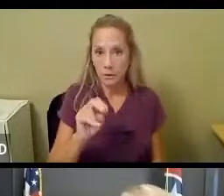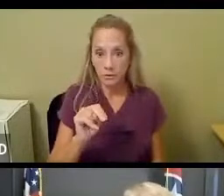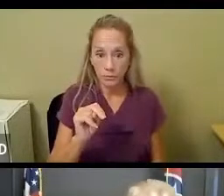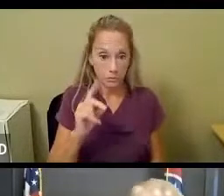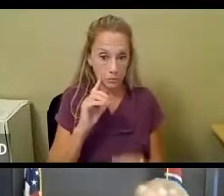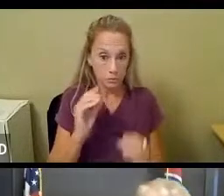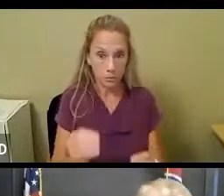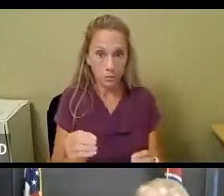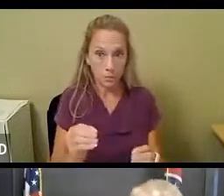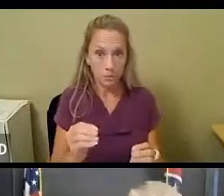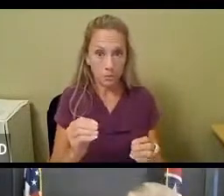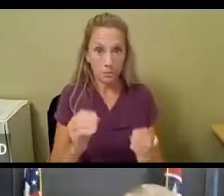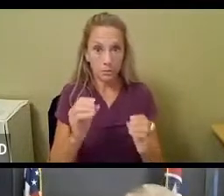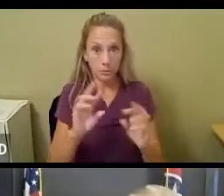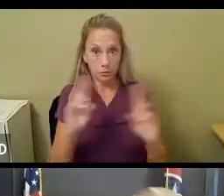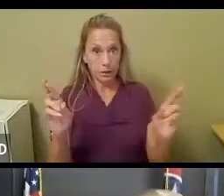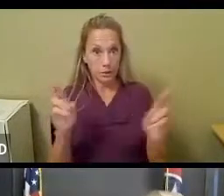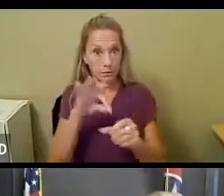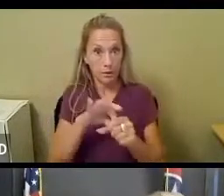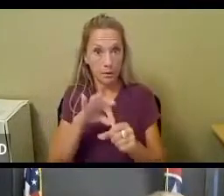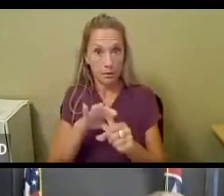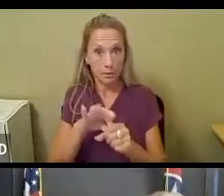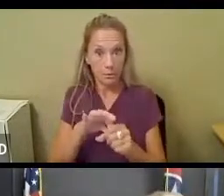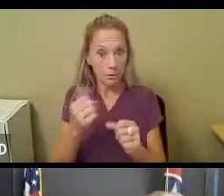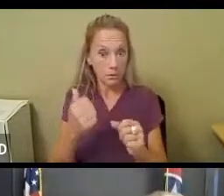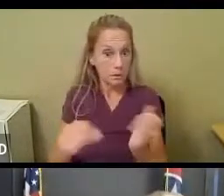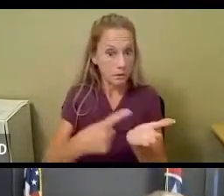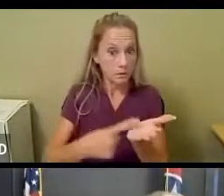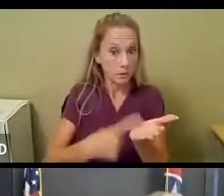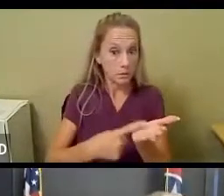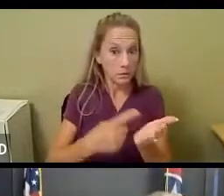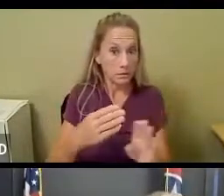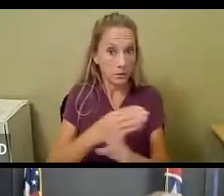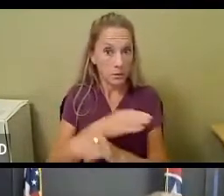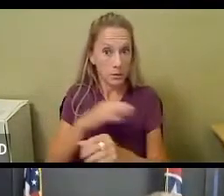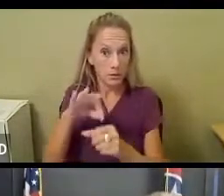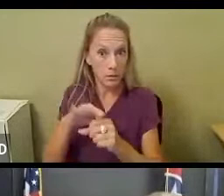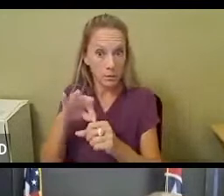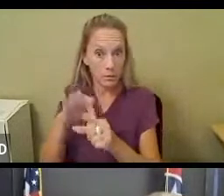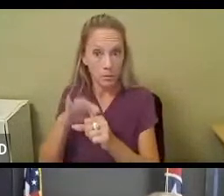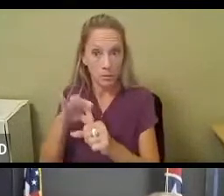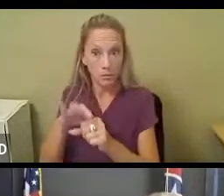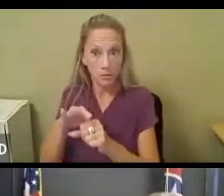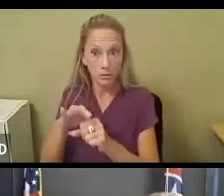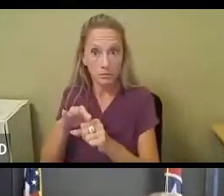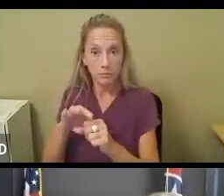I think we're ready to vote. Any discussion before we decide to vote?